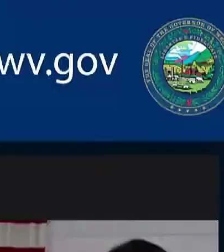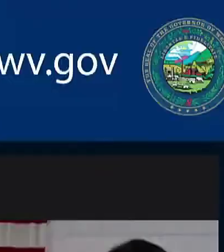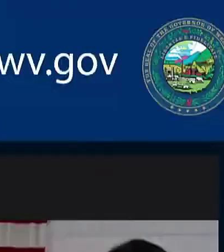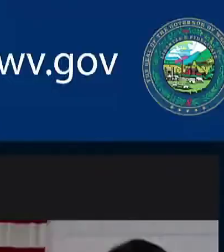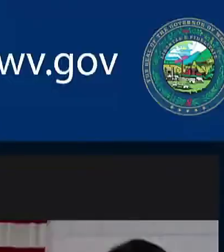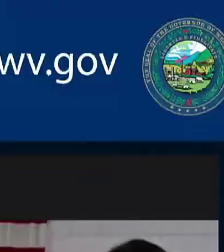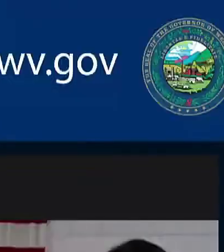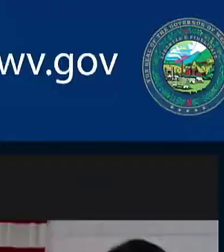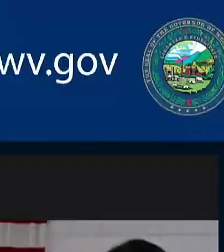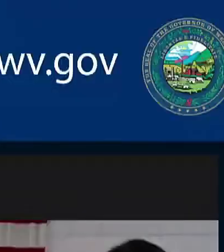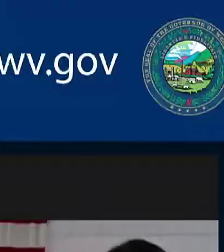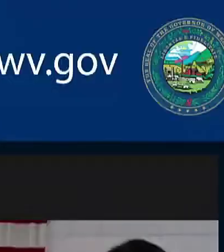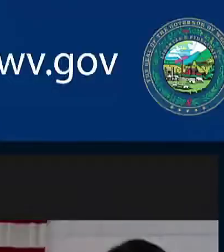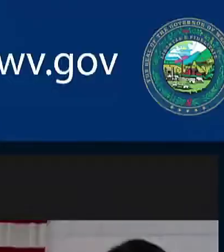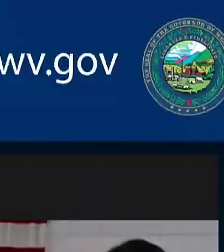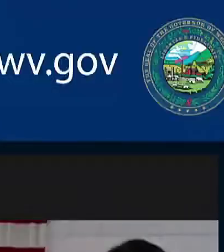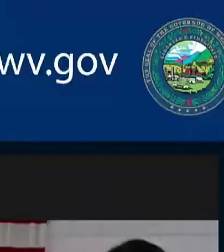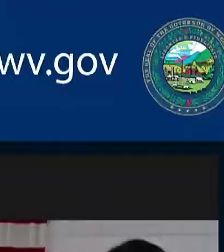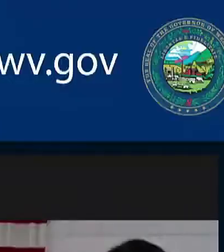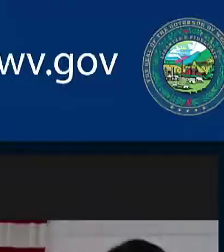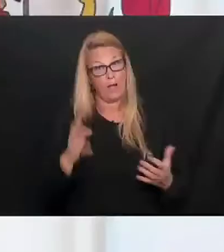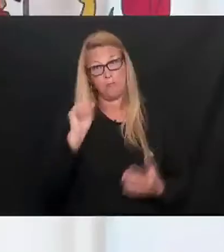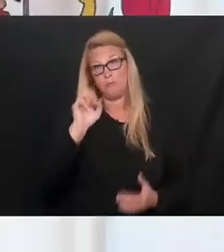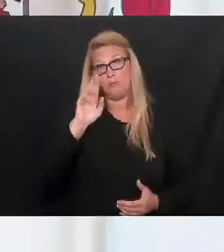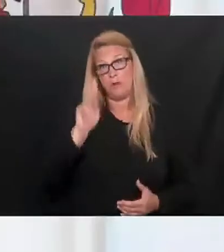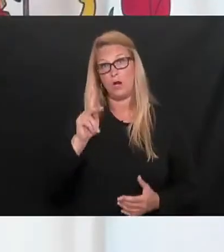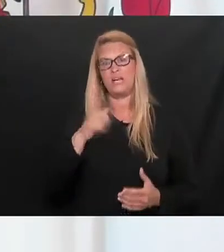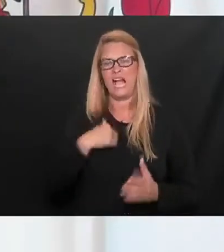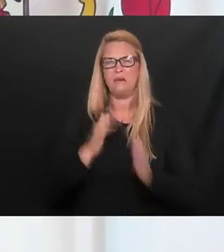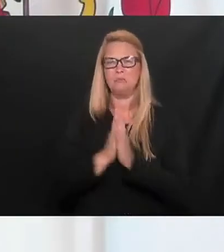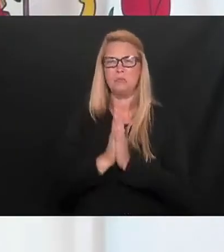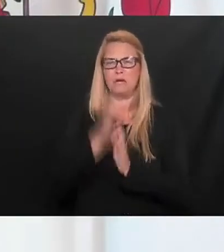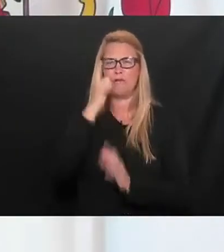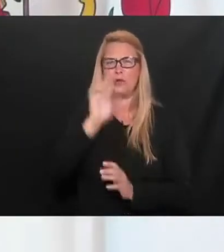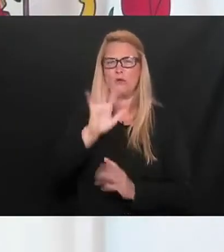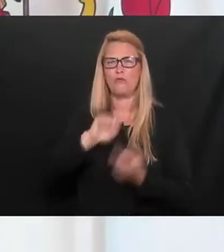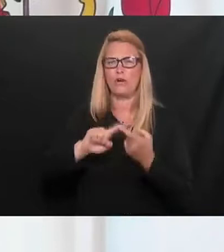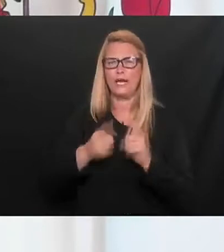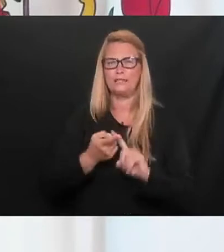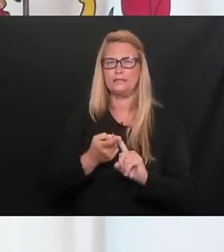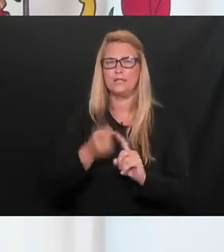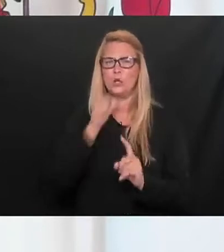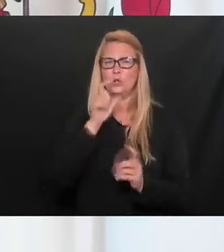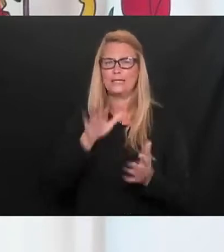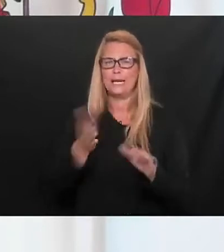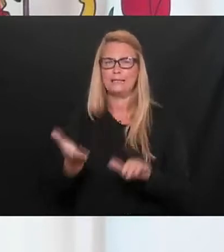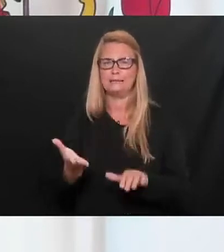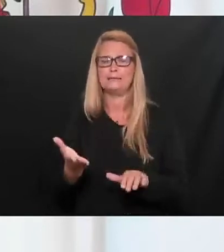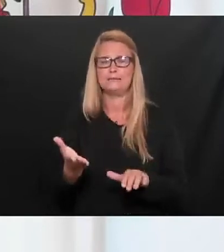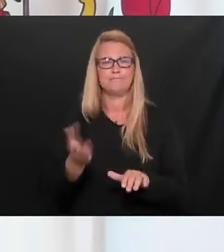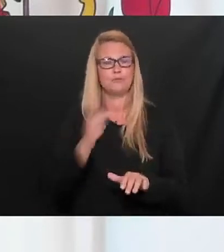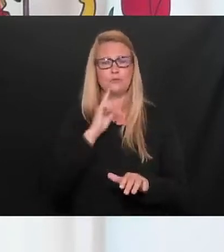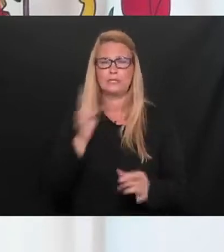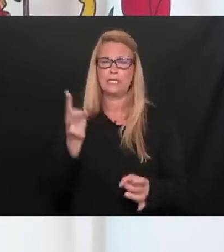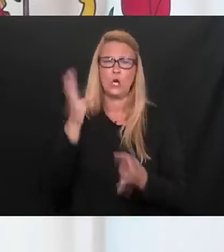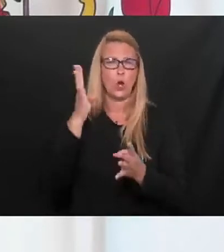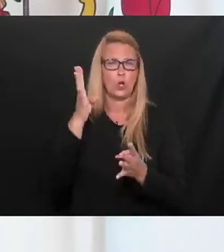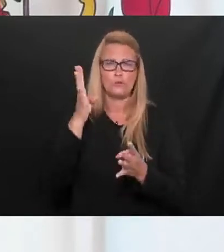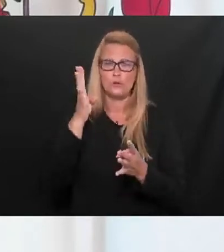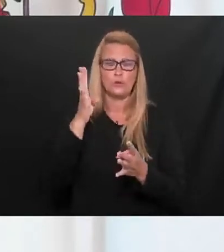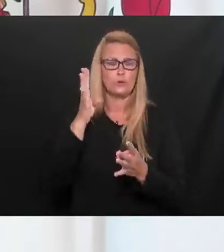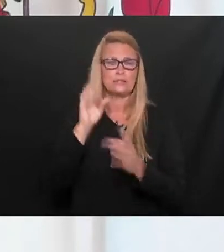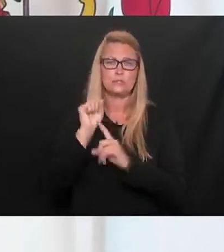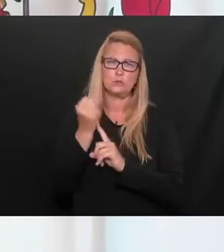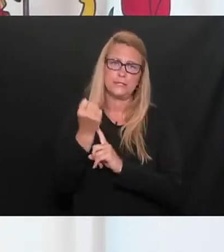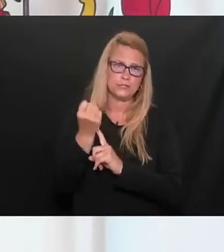Well, Mark, first and foremost, our prayers go out to your friend and everything that you lost, and that's a tragedy beyond belief. I